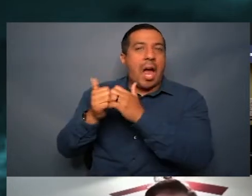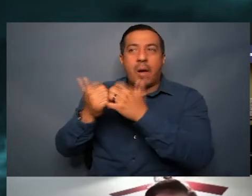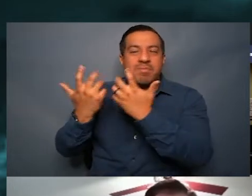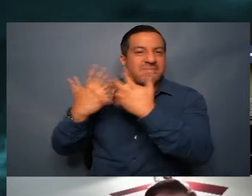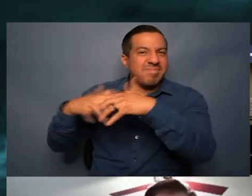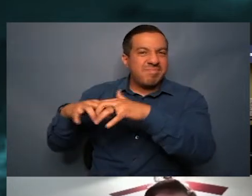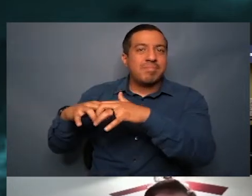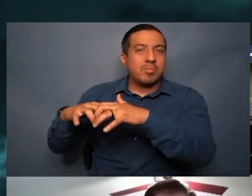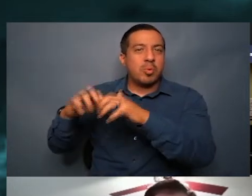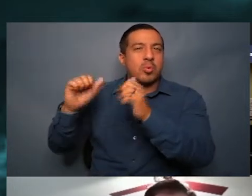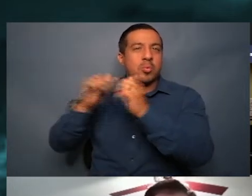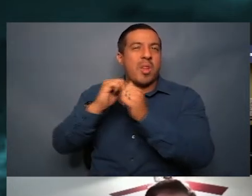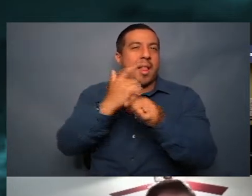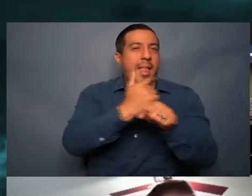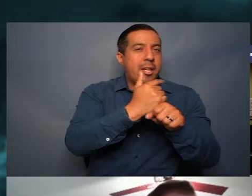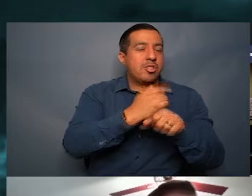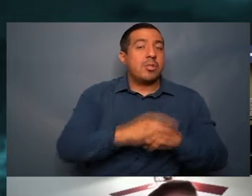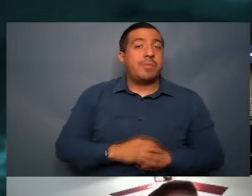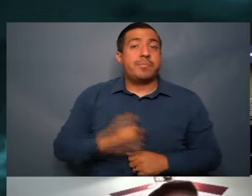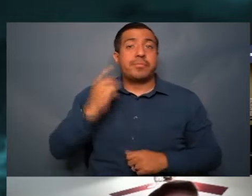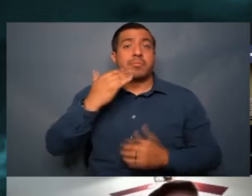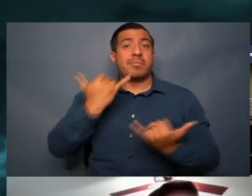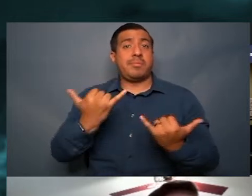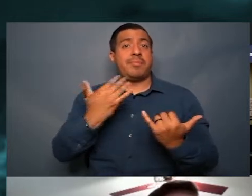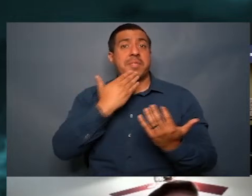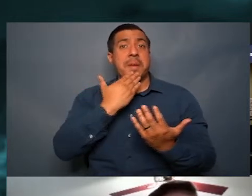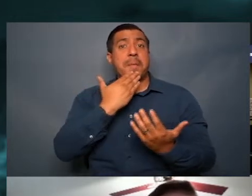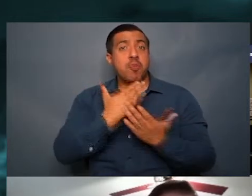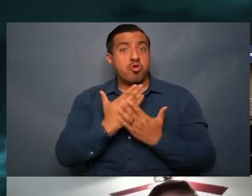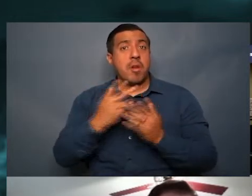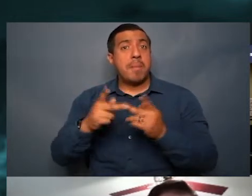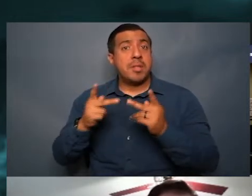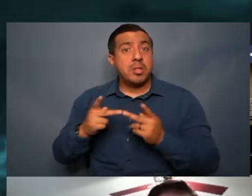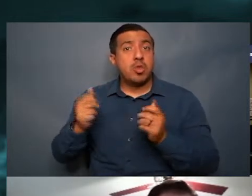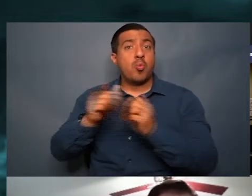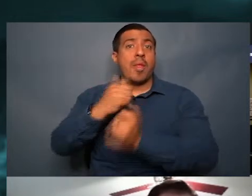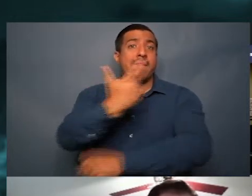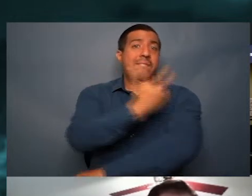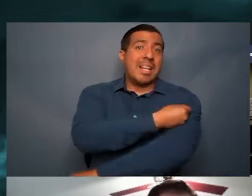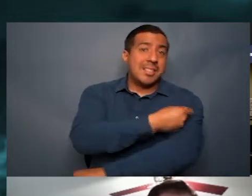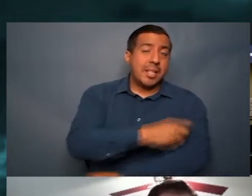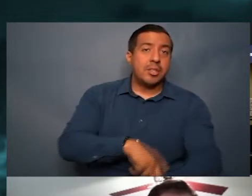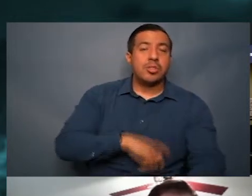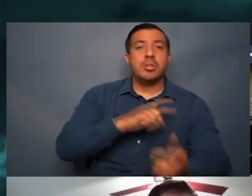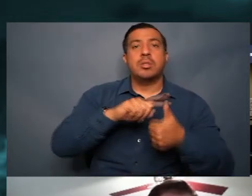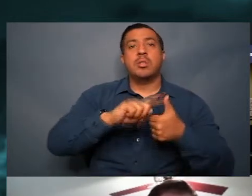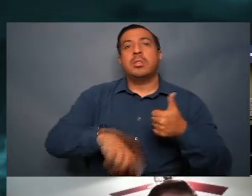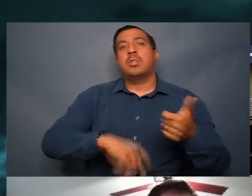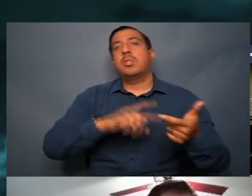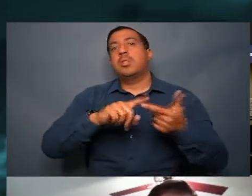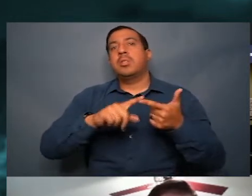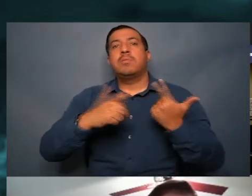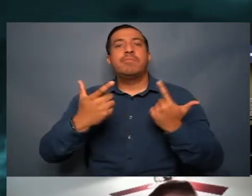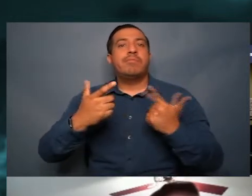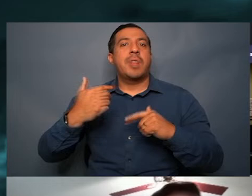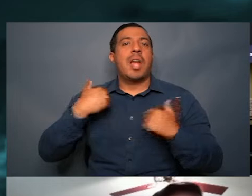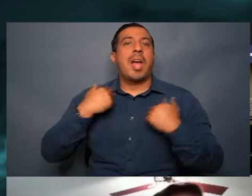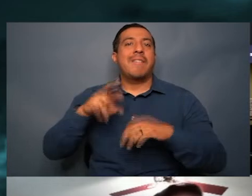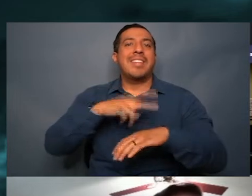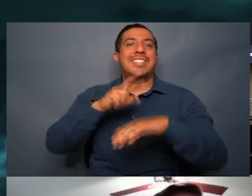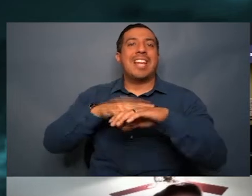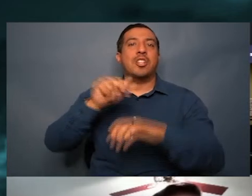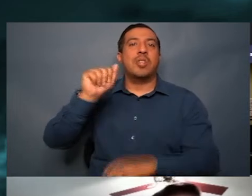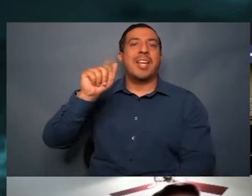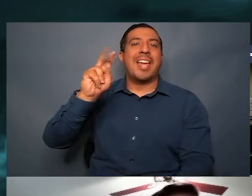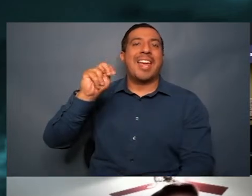last year with it. So, being in a better position, plus the vaccinations, plus, natural antibodies that people have